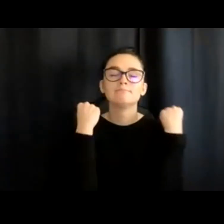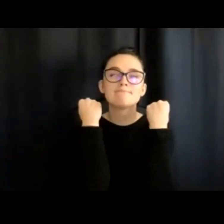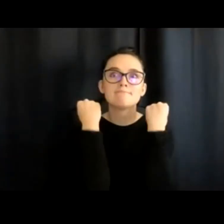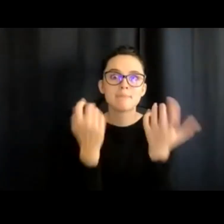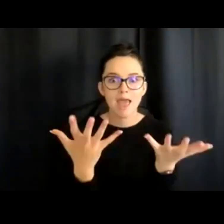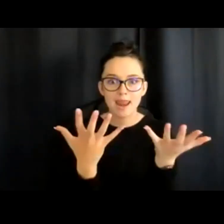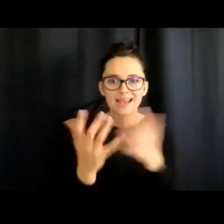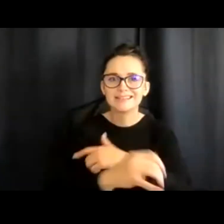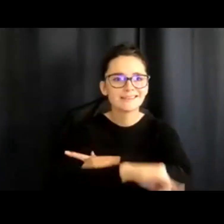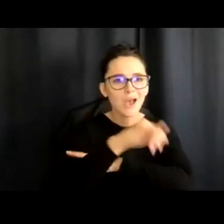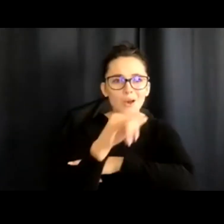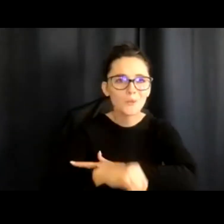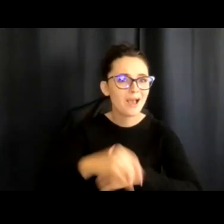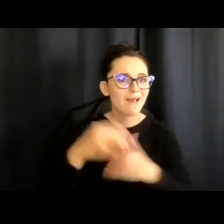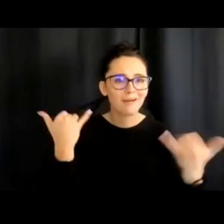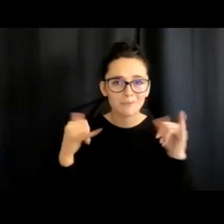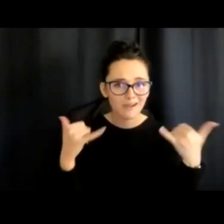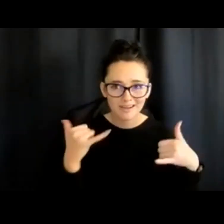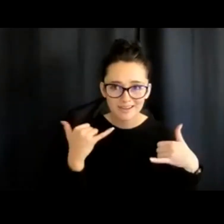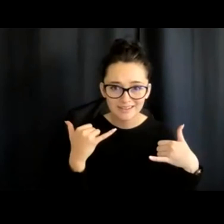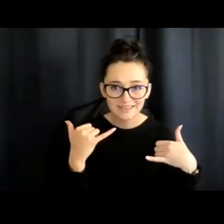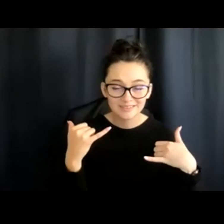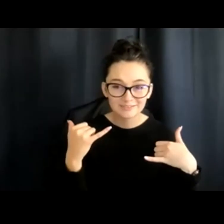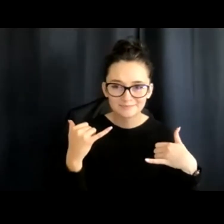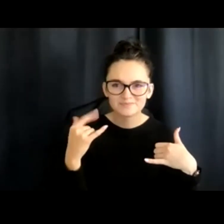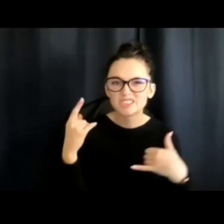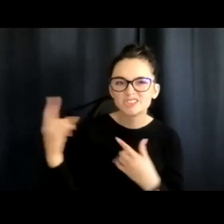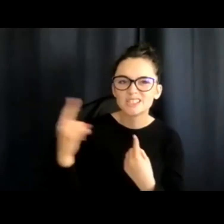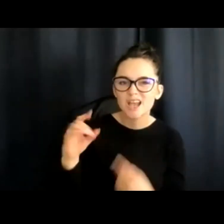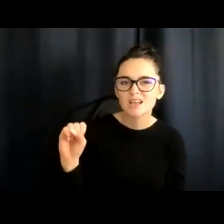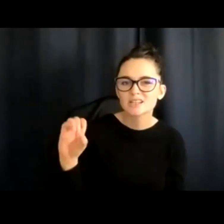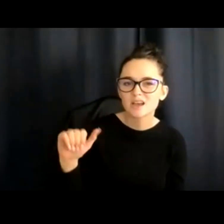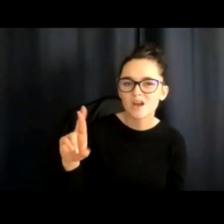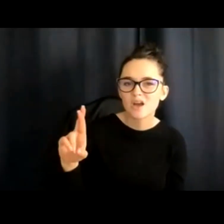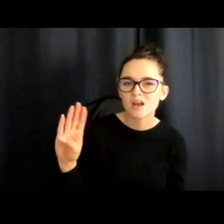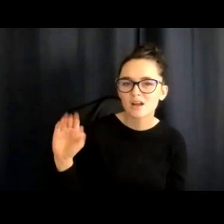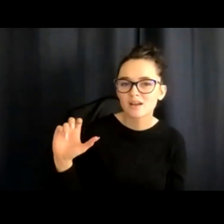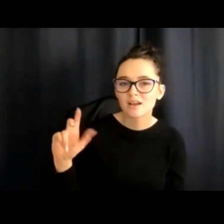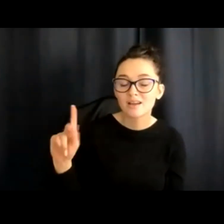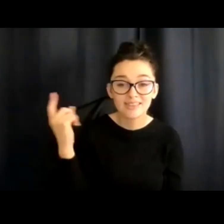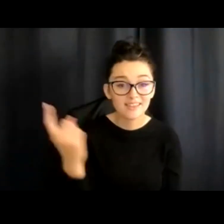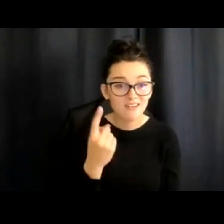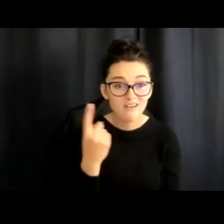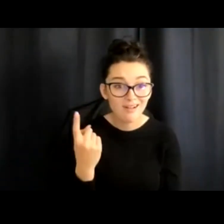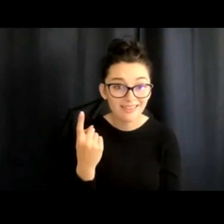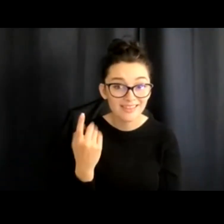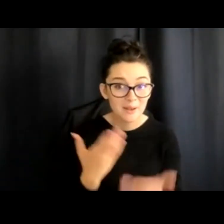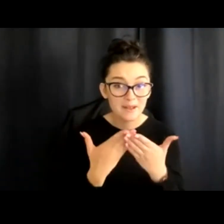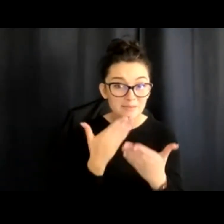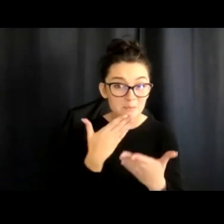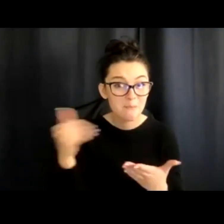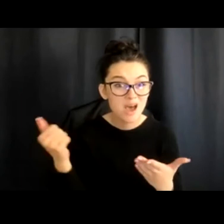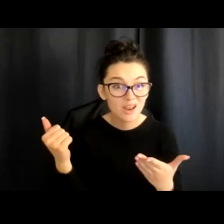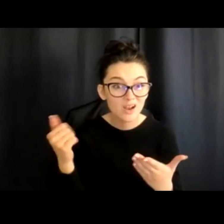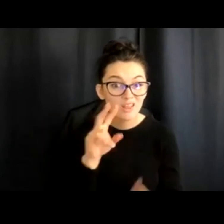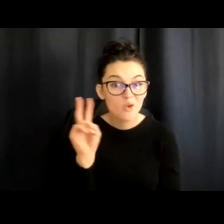whale party. And then the other thing I'll share while she's getting Scarback, the only thing better than whale watching